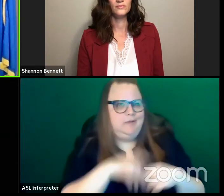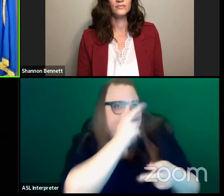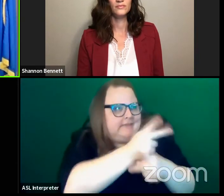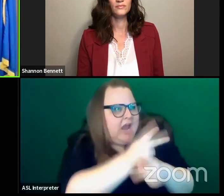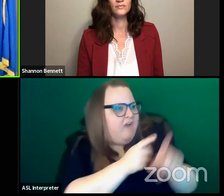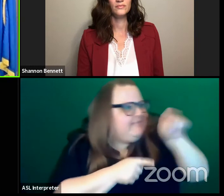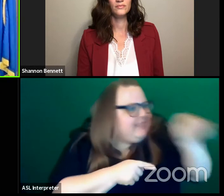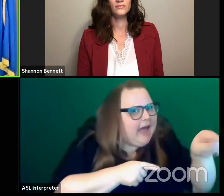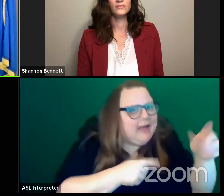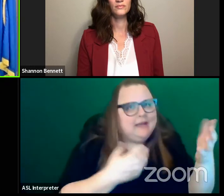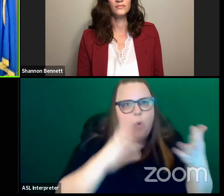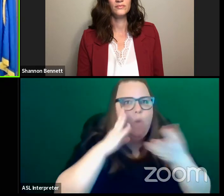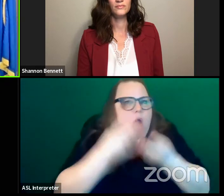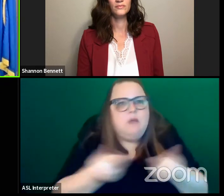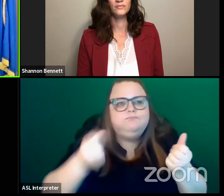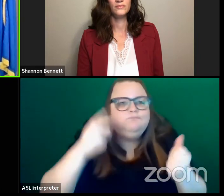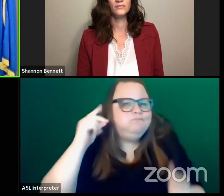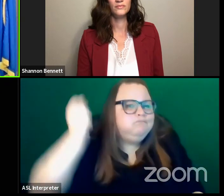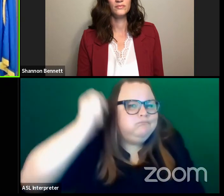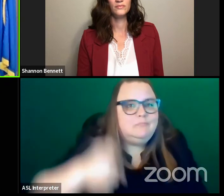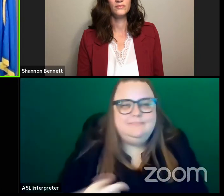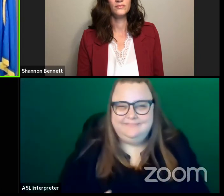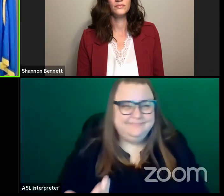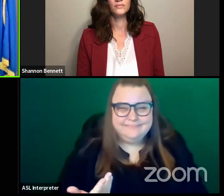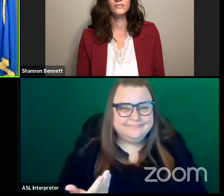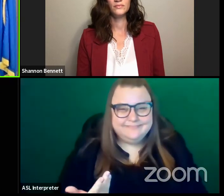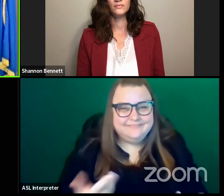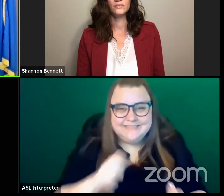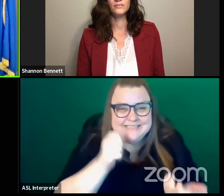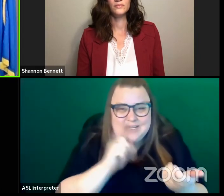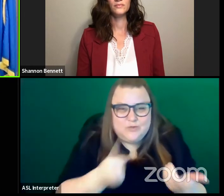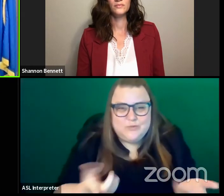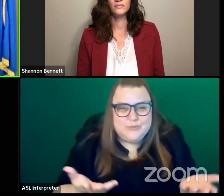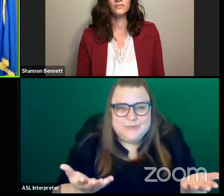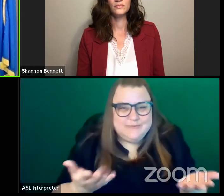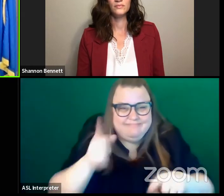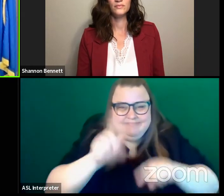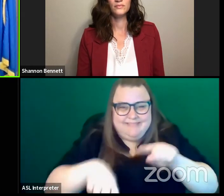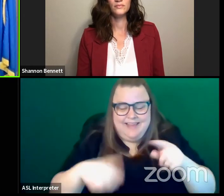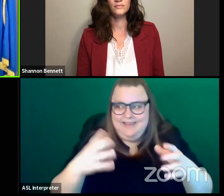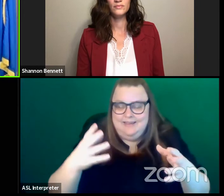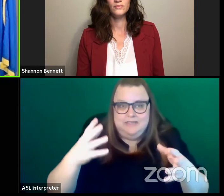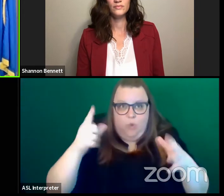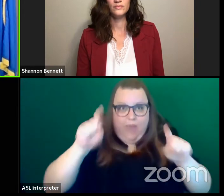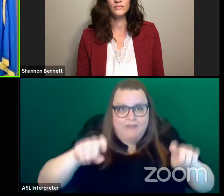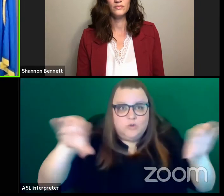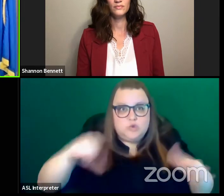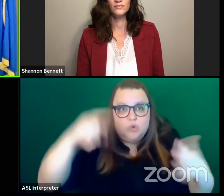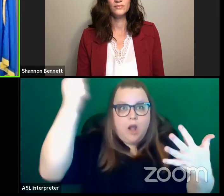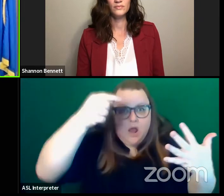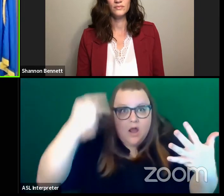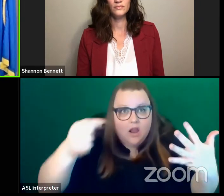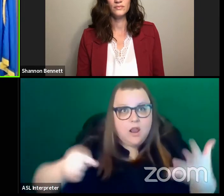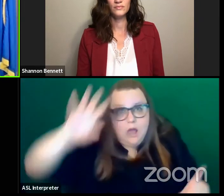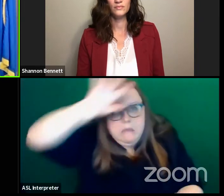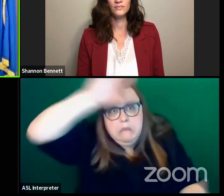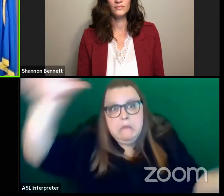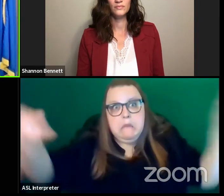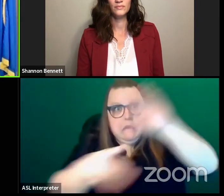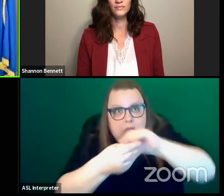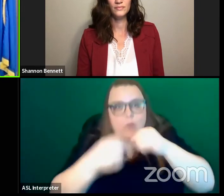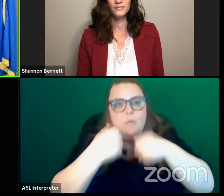it would solve this for sure. That doesn't exist. It's the culmination, it's the summation of a lot of different things, small things that can make a difference.